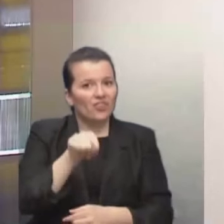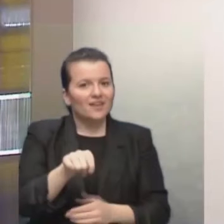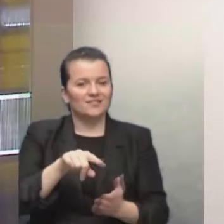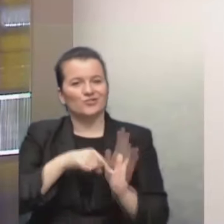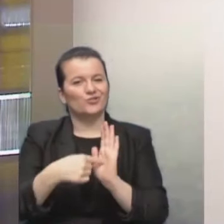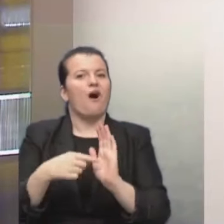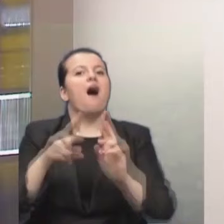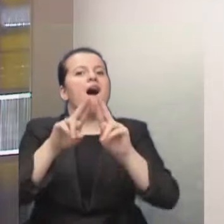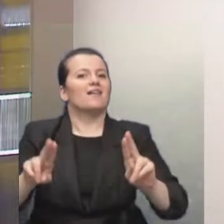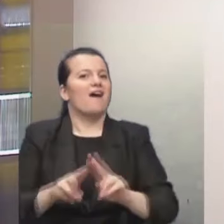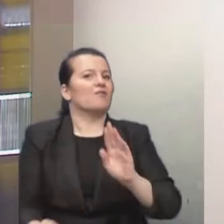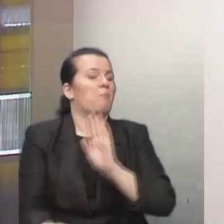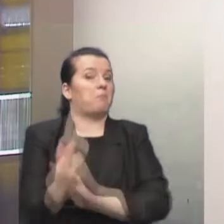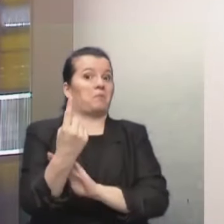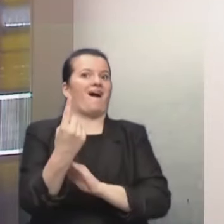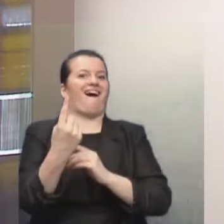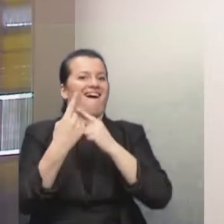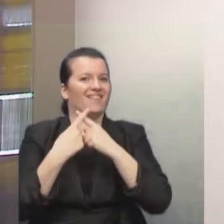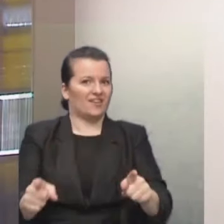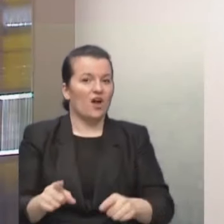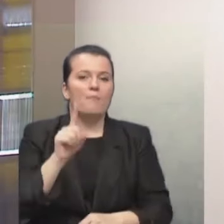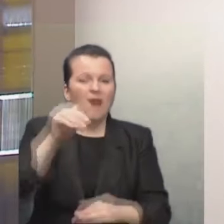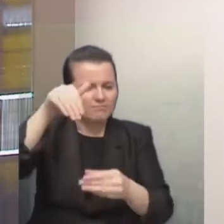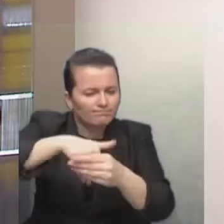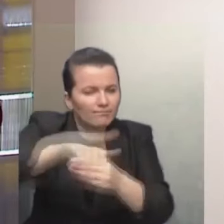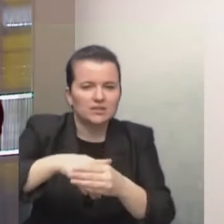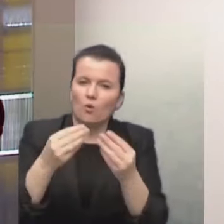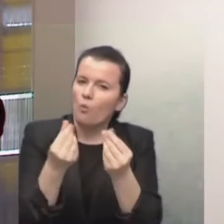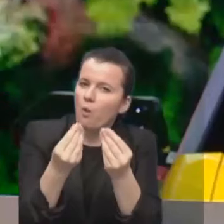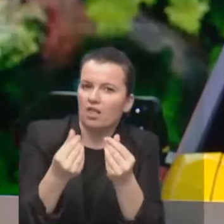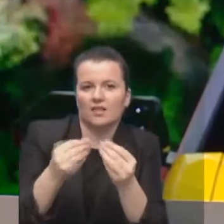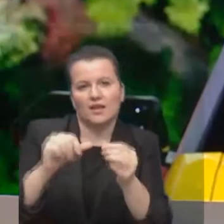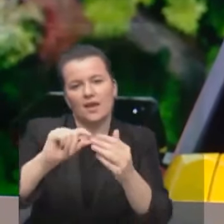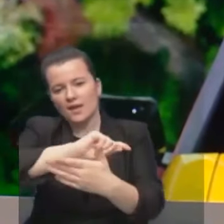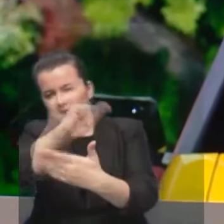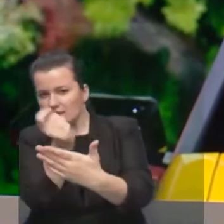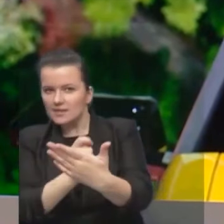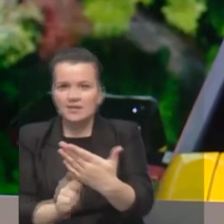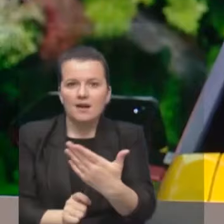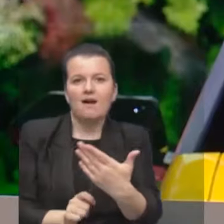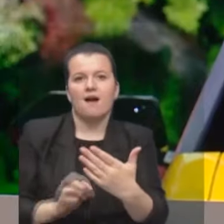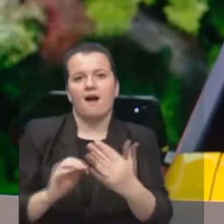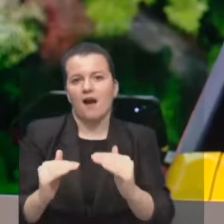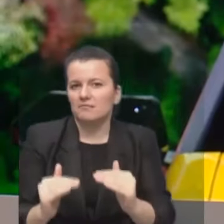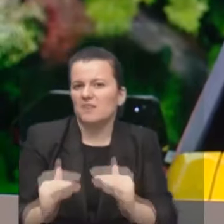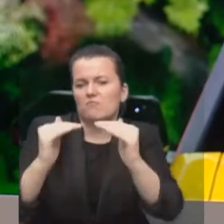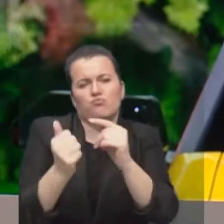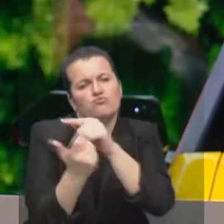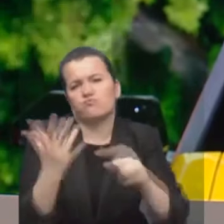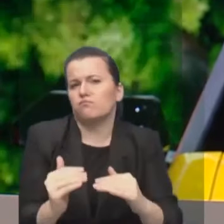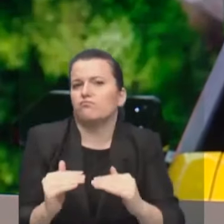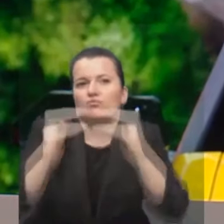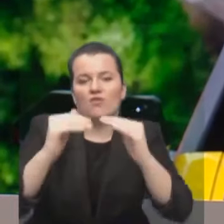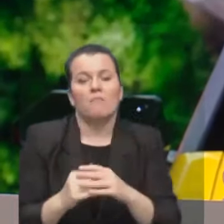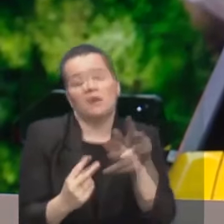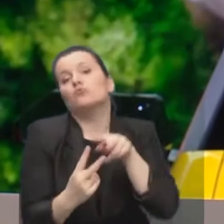we have to work on quality, we have to work on design. Improvements will happen across the board. But on these two dimensions,